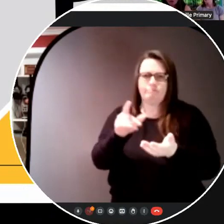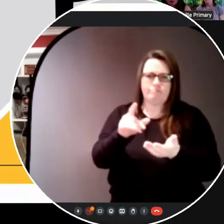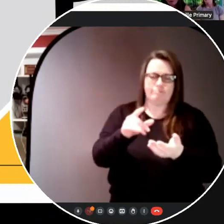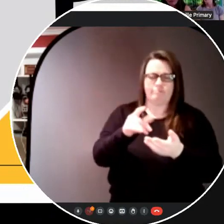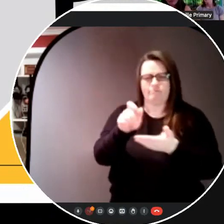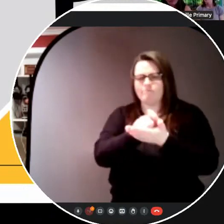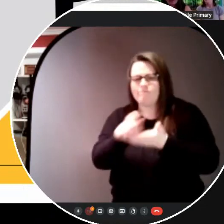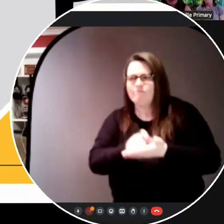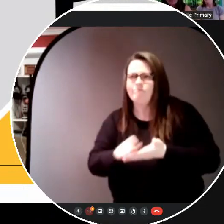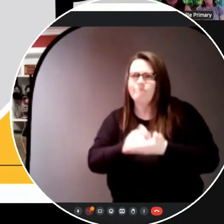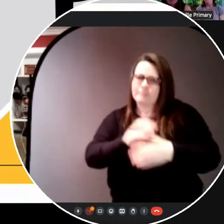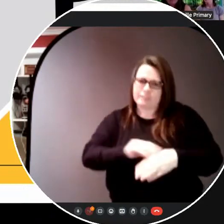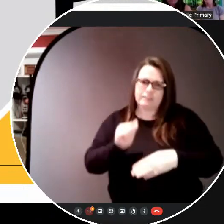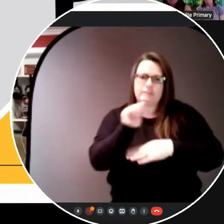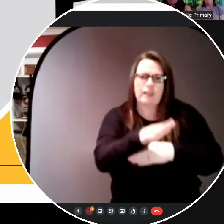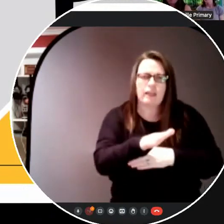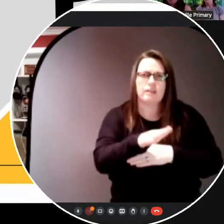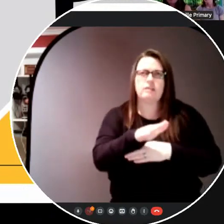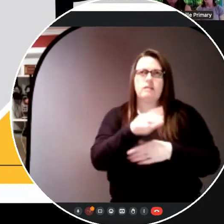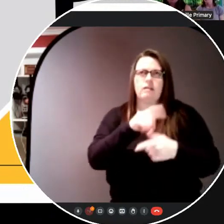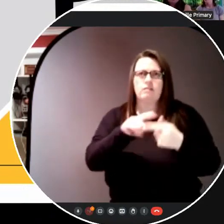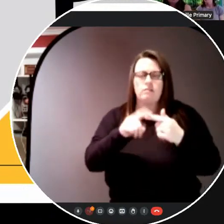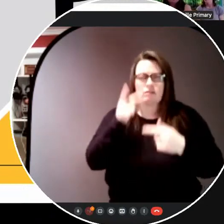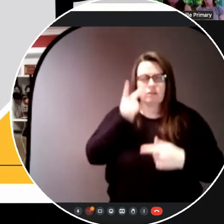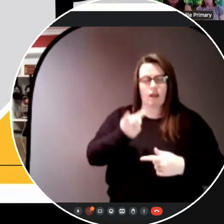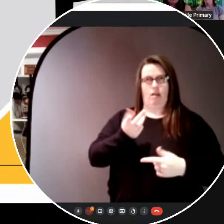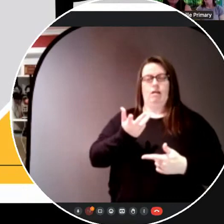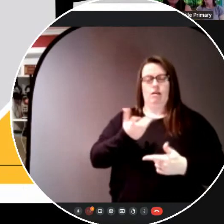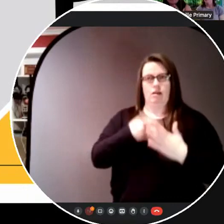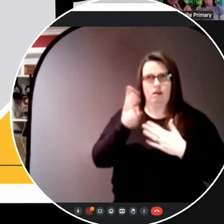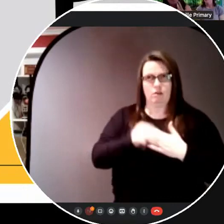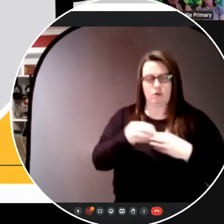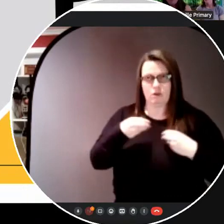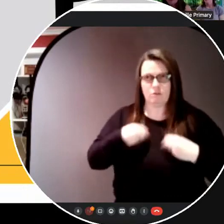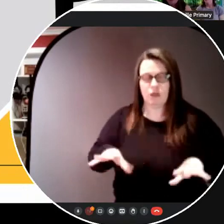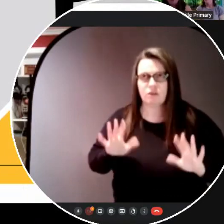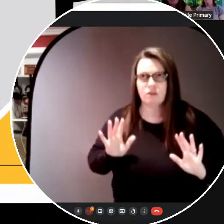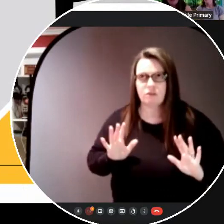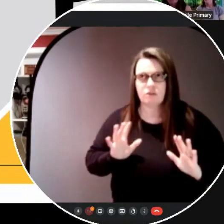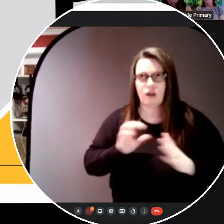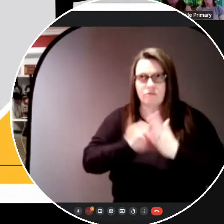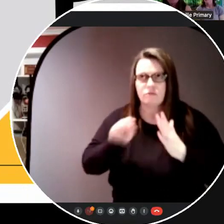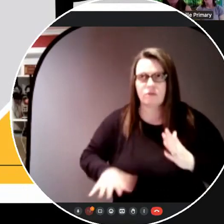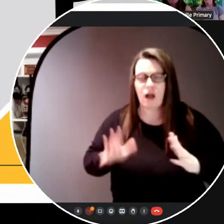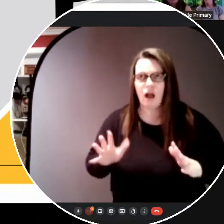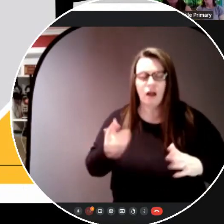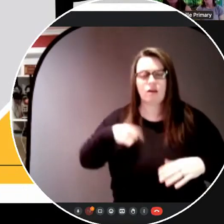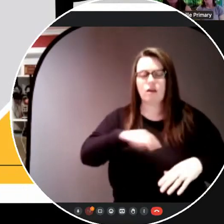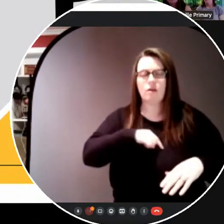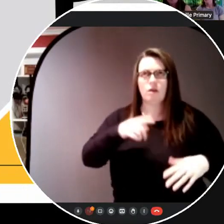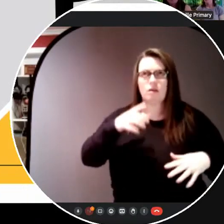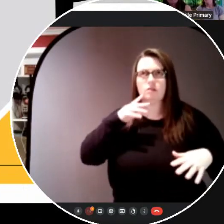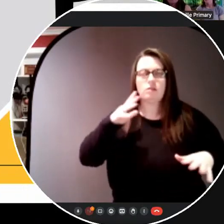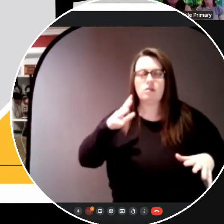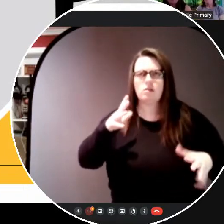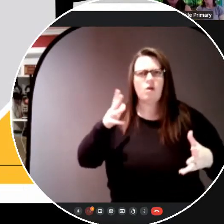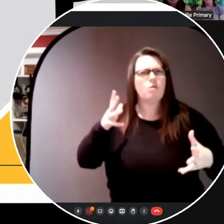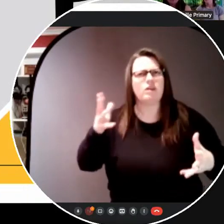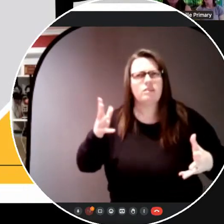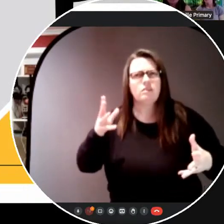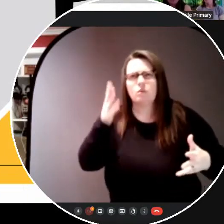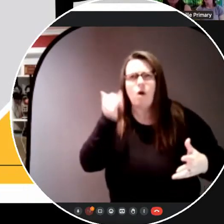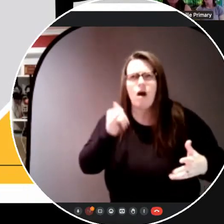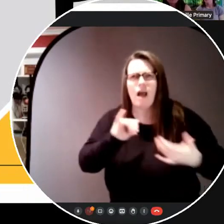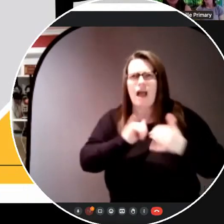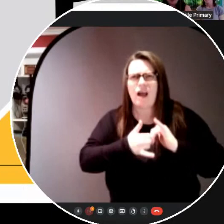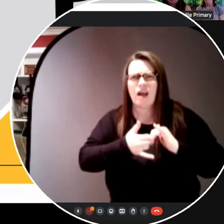our programming here, we're just left asking ourselves, like, why? How does this make any sense? Why in a school